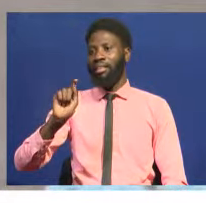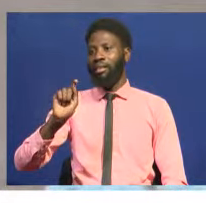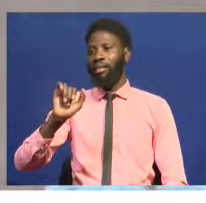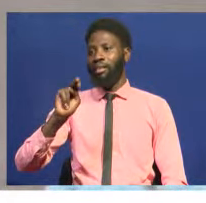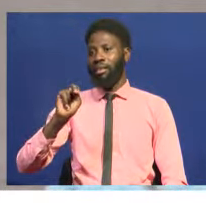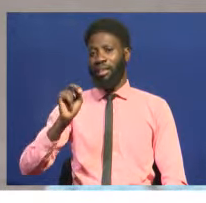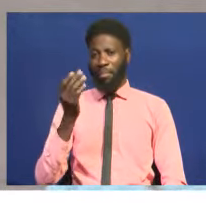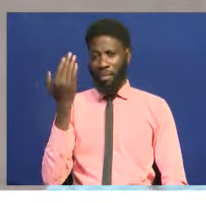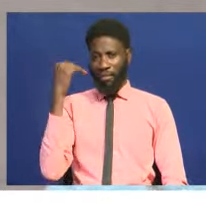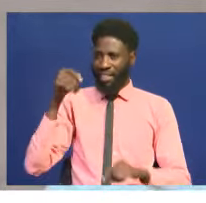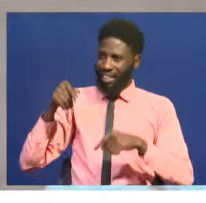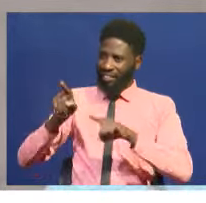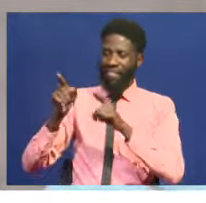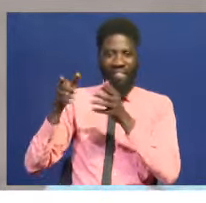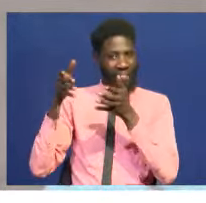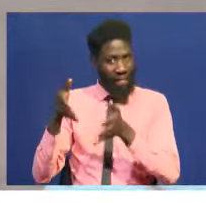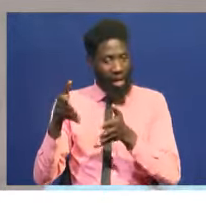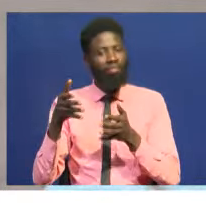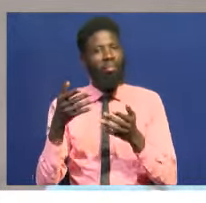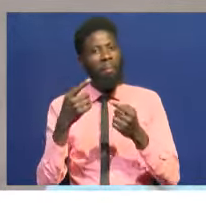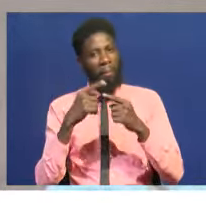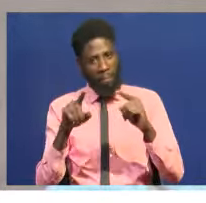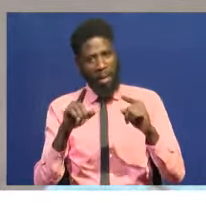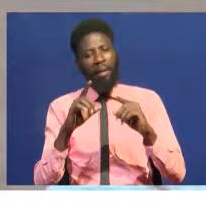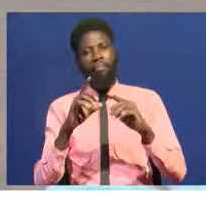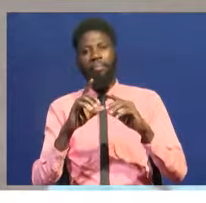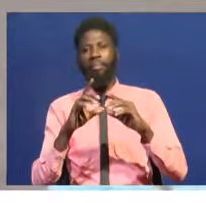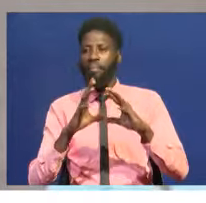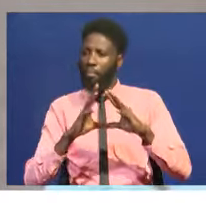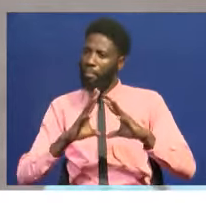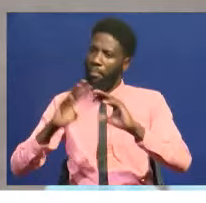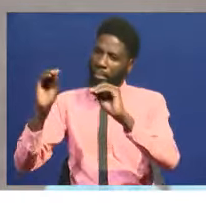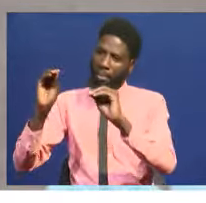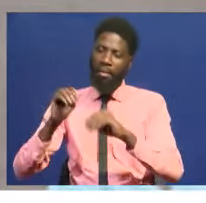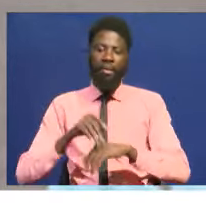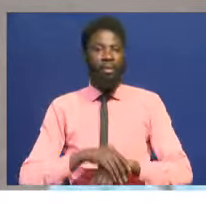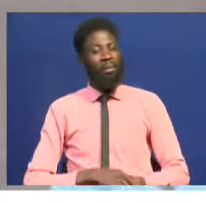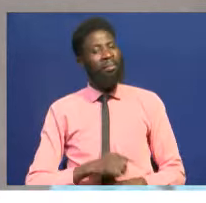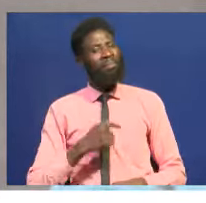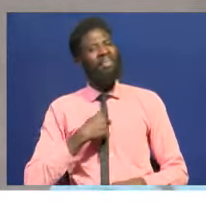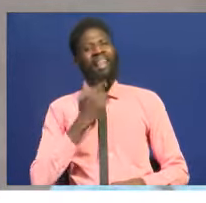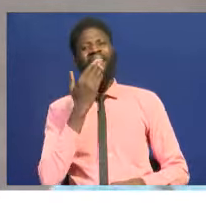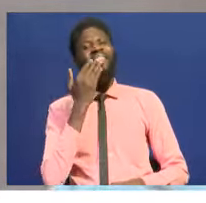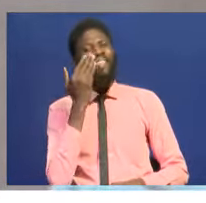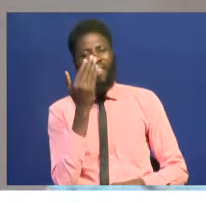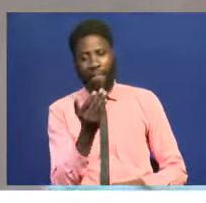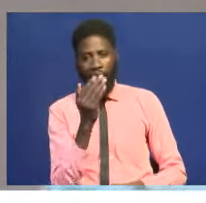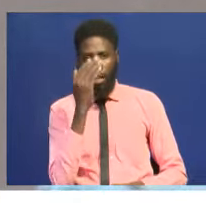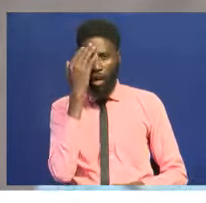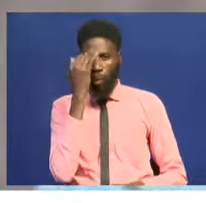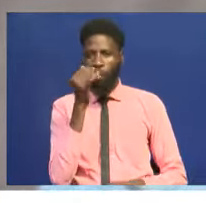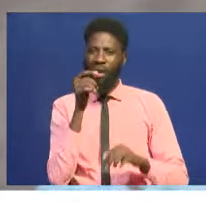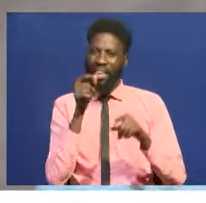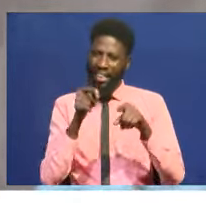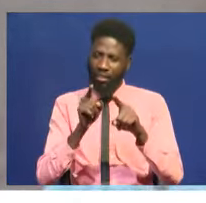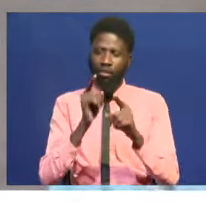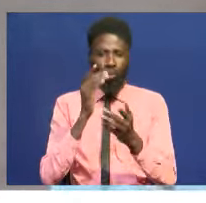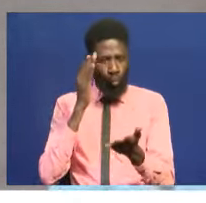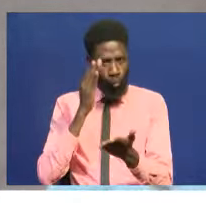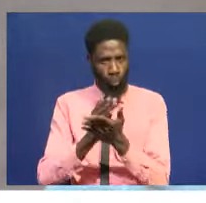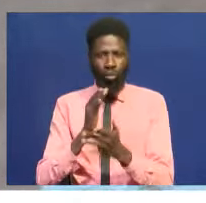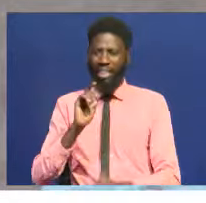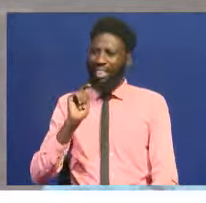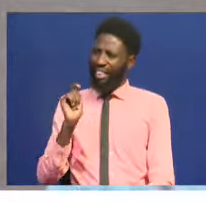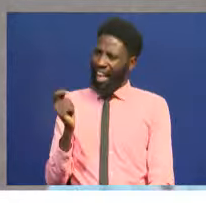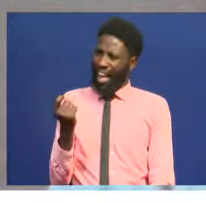And I want to thank him, because he is a friend of Kenya.